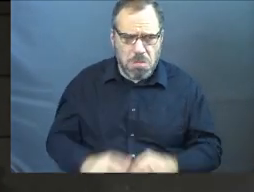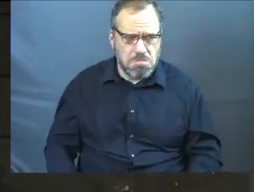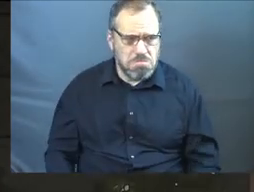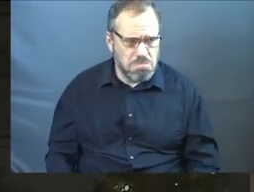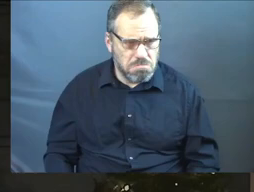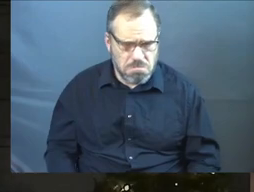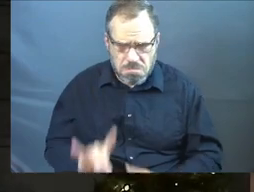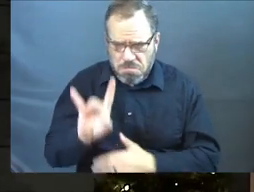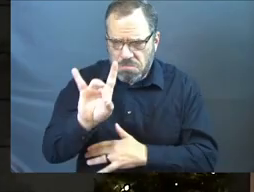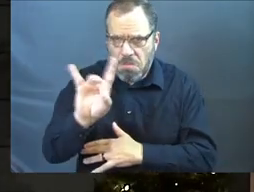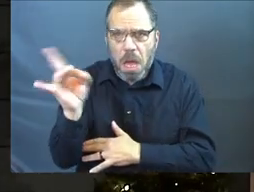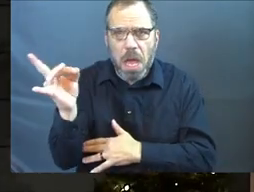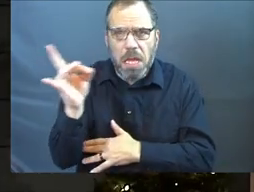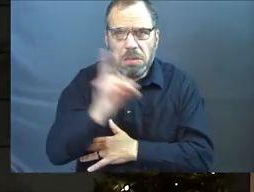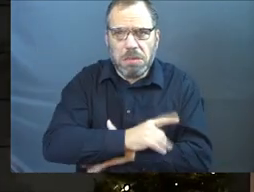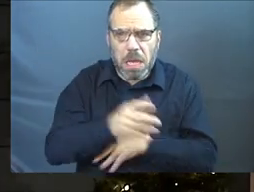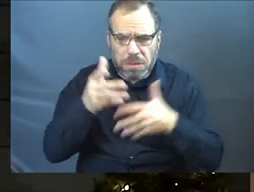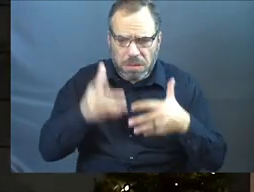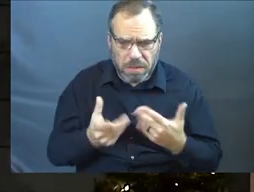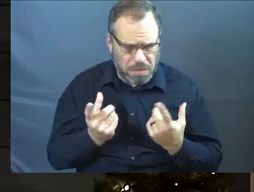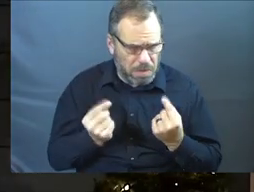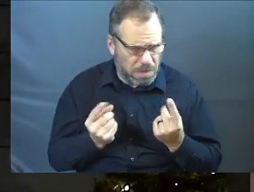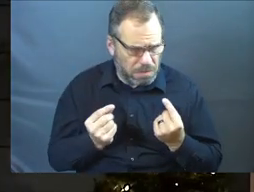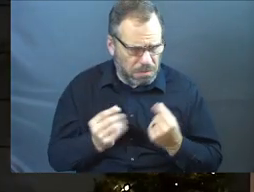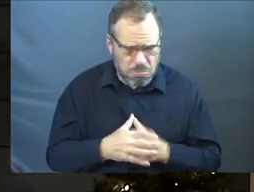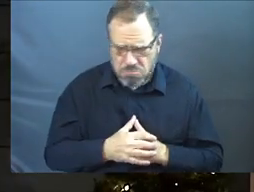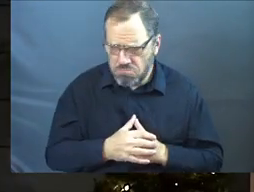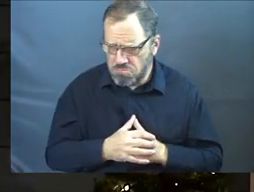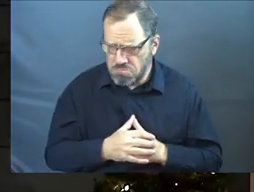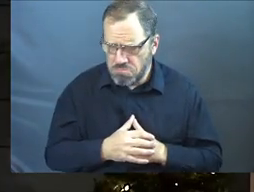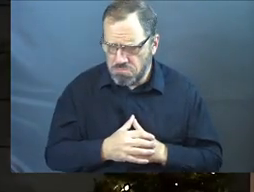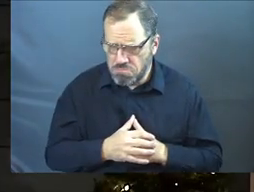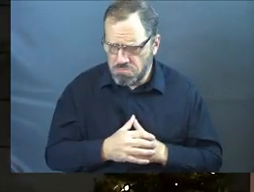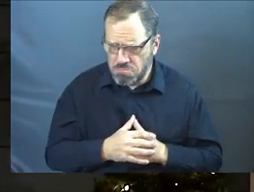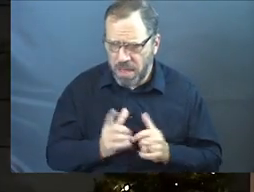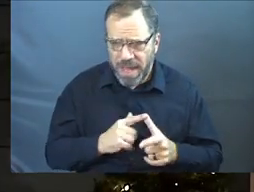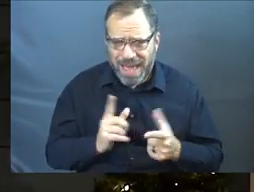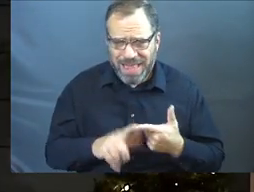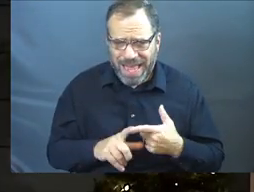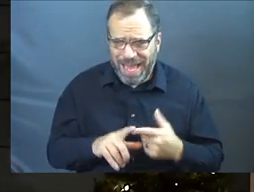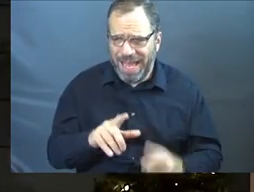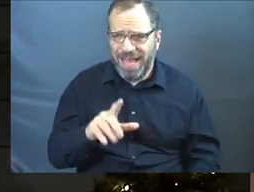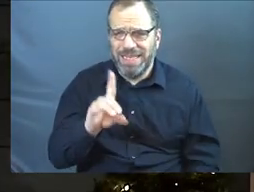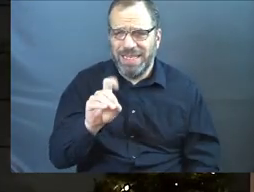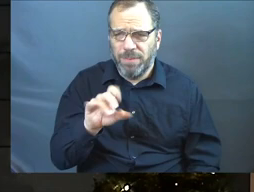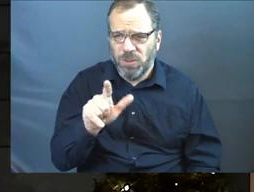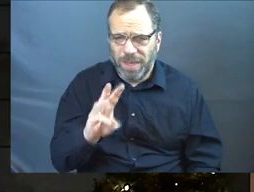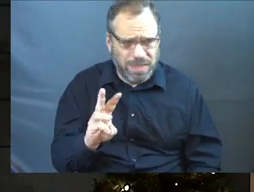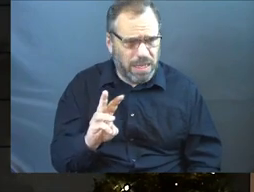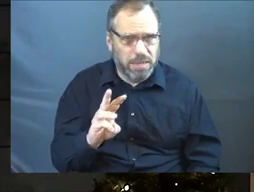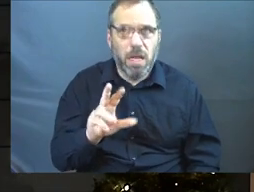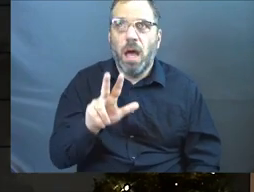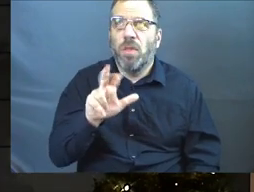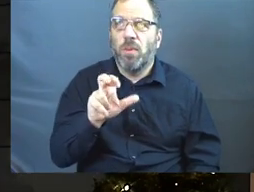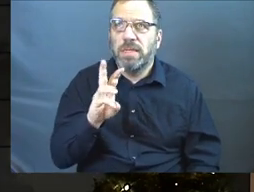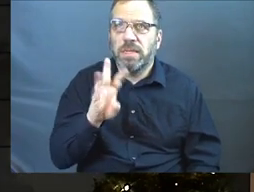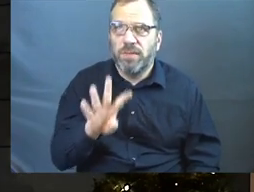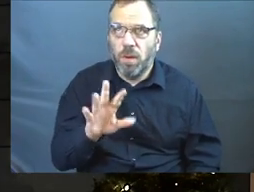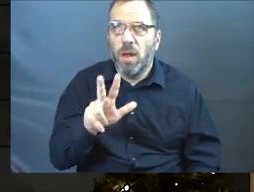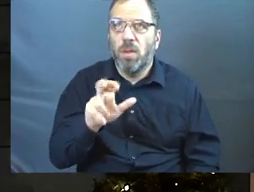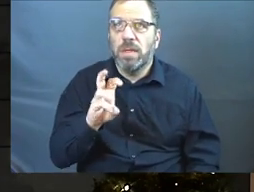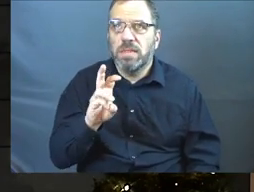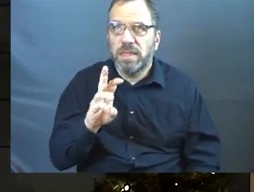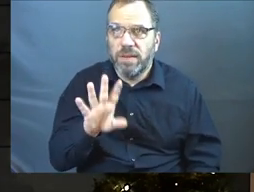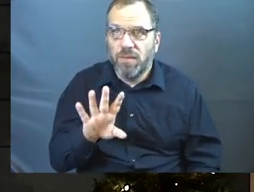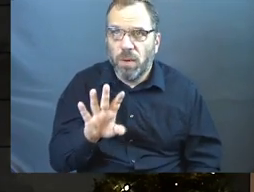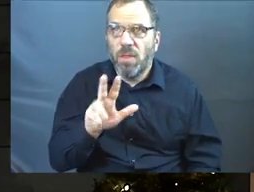we've got like 8 days left. What are we going to do? You know, it's like, and then it's going to be the 26th, and I'm like, hey, 364, we can do this. You know, we